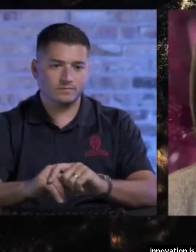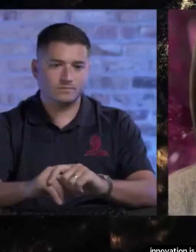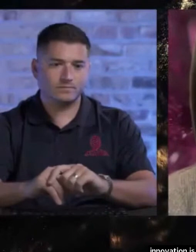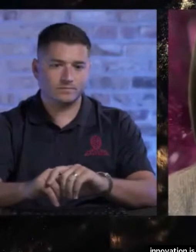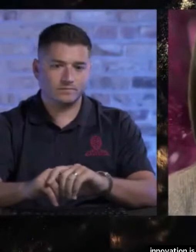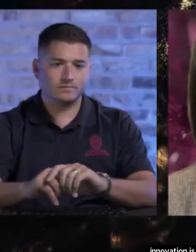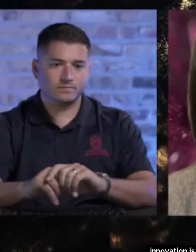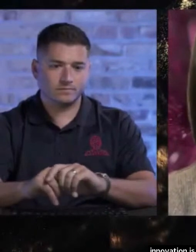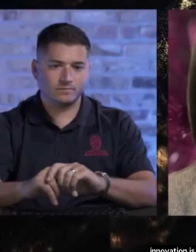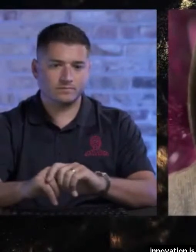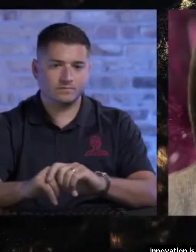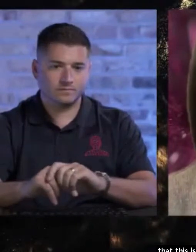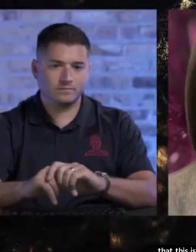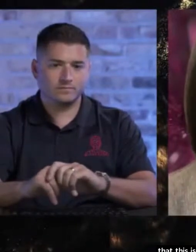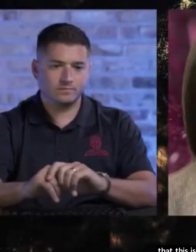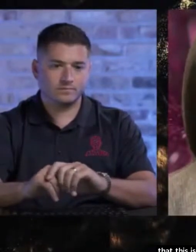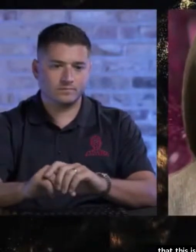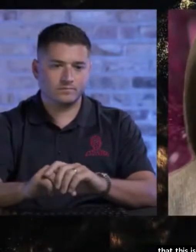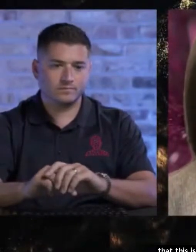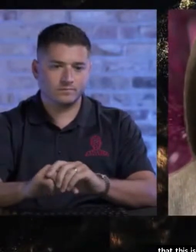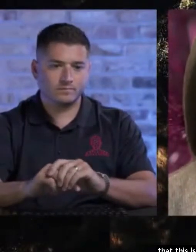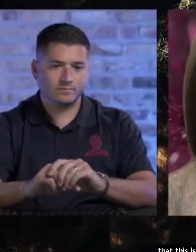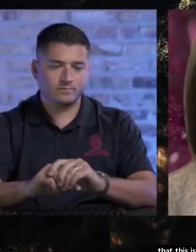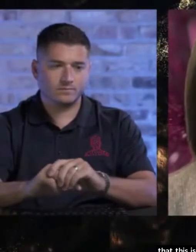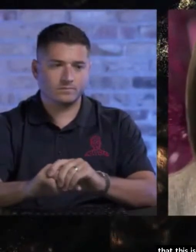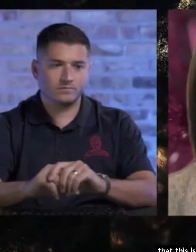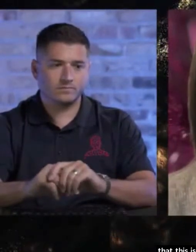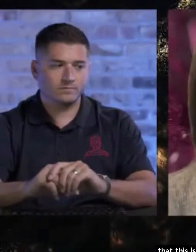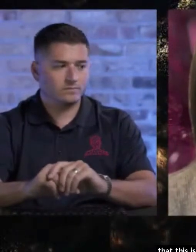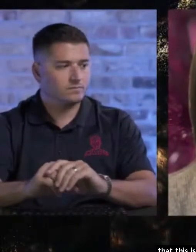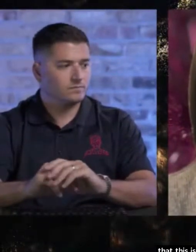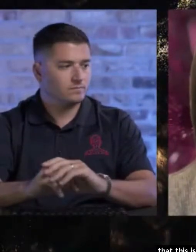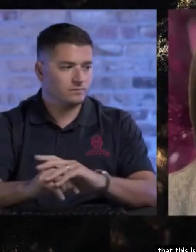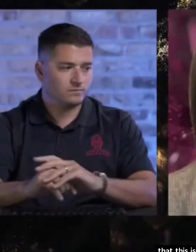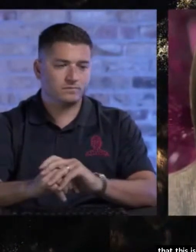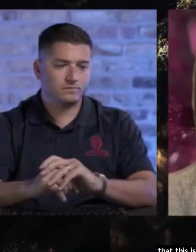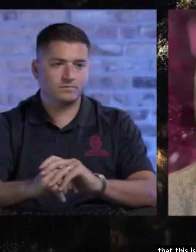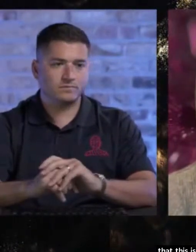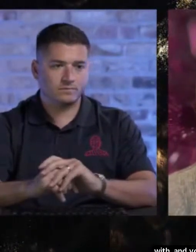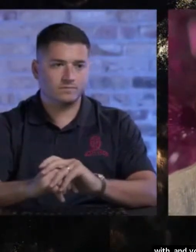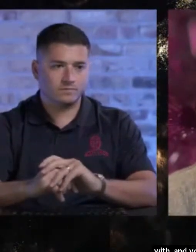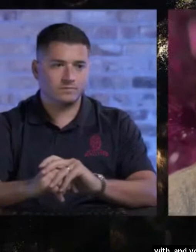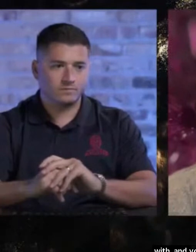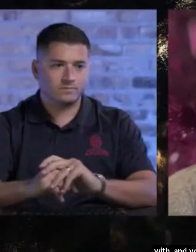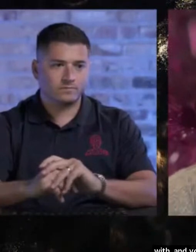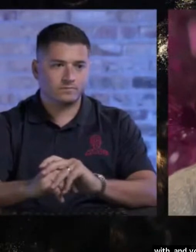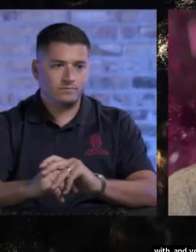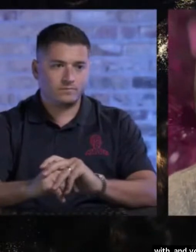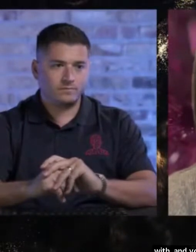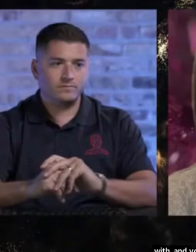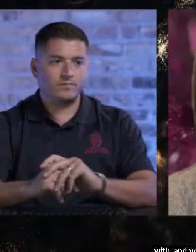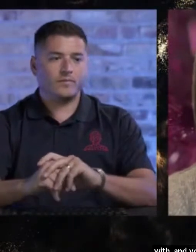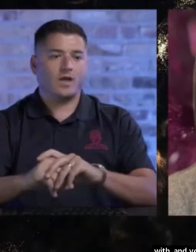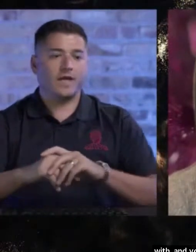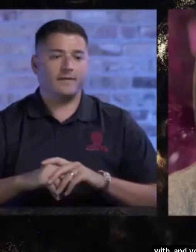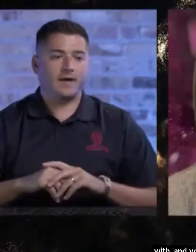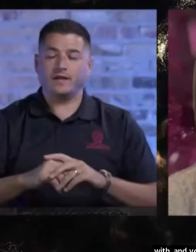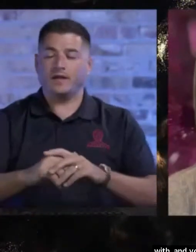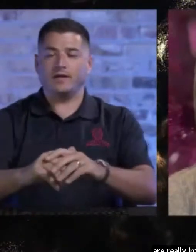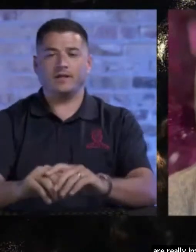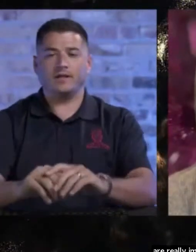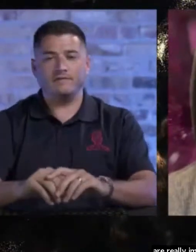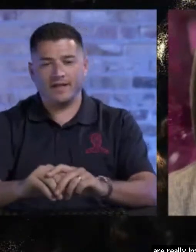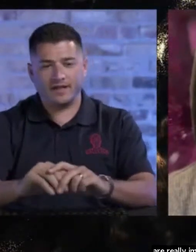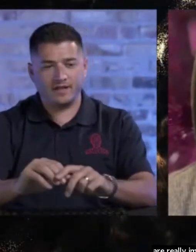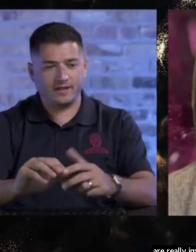and you know it's it's those folks I think that are really important actually in changing cultures in the com in companies yeah